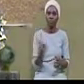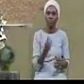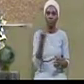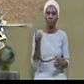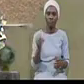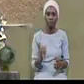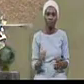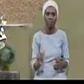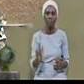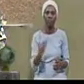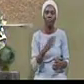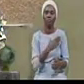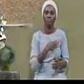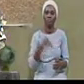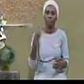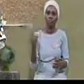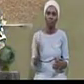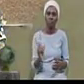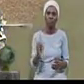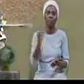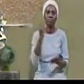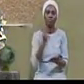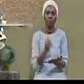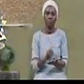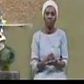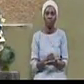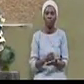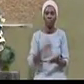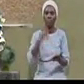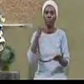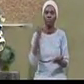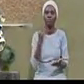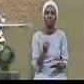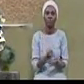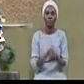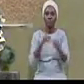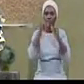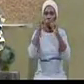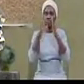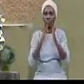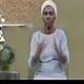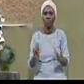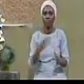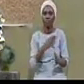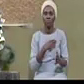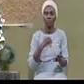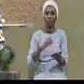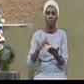ever. Amen. Singing amen.